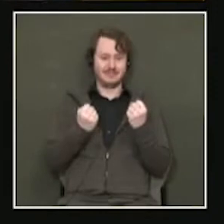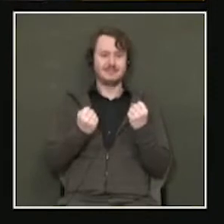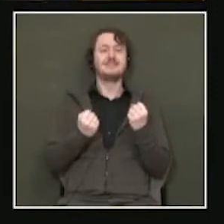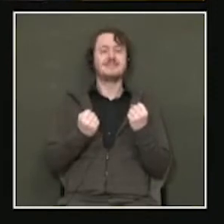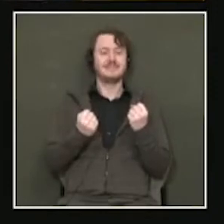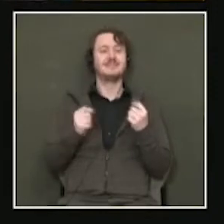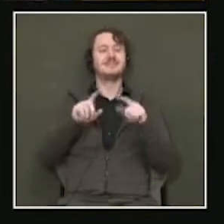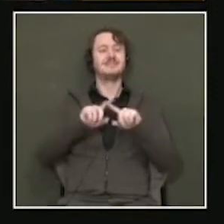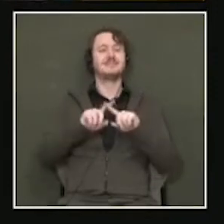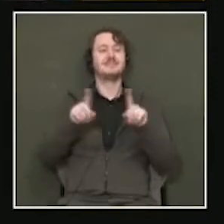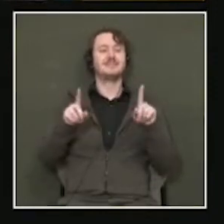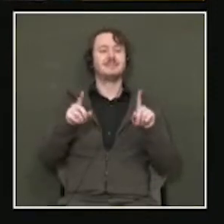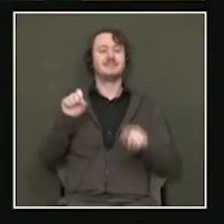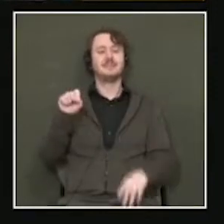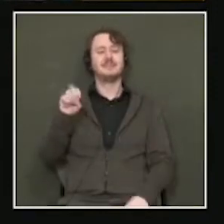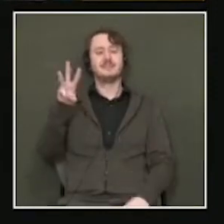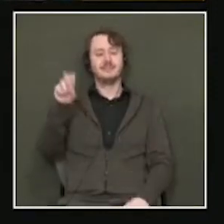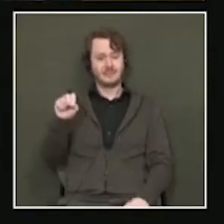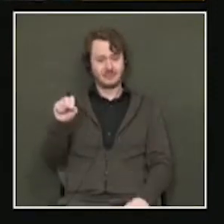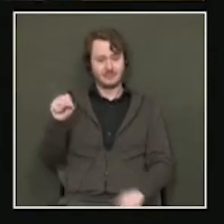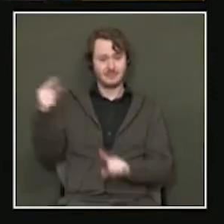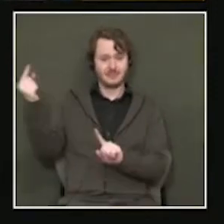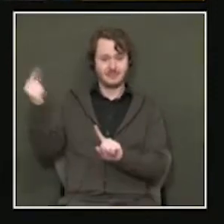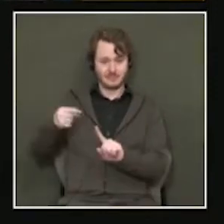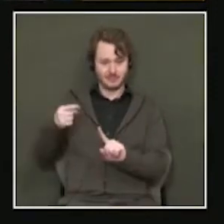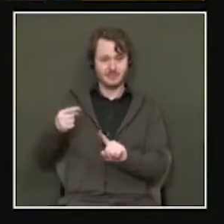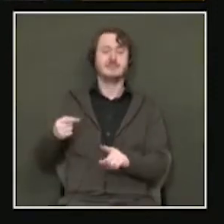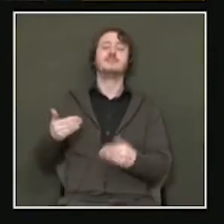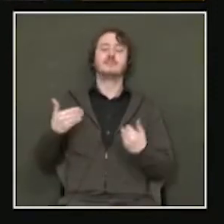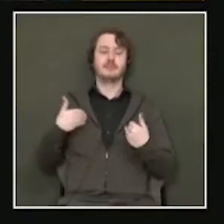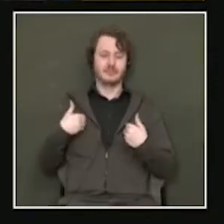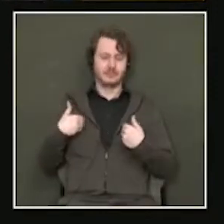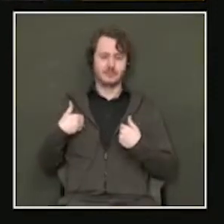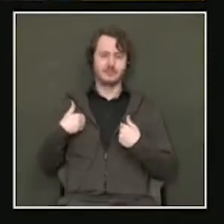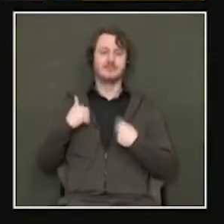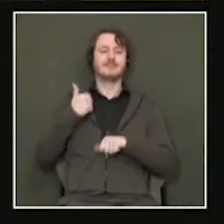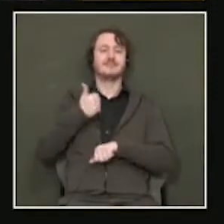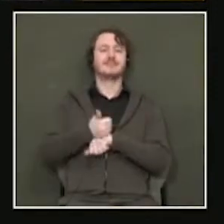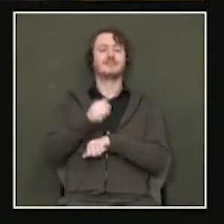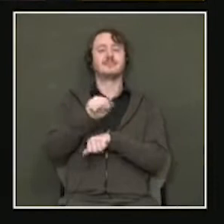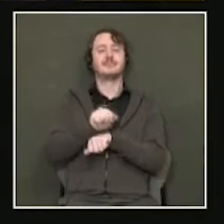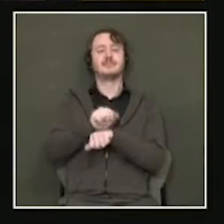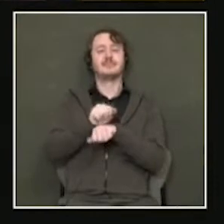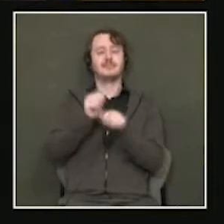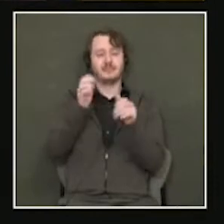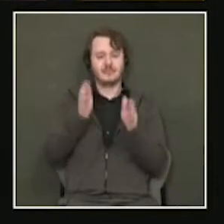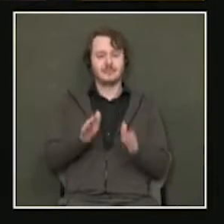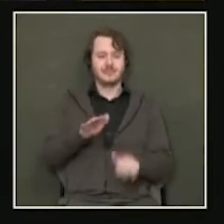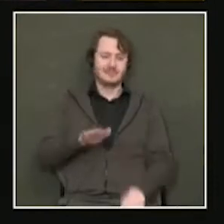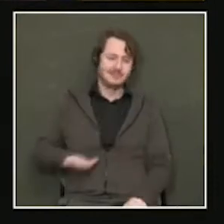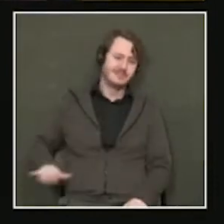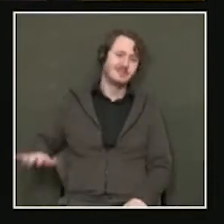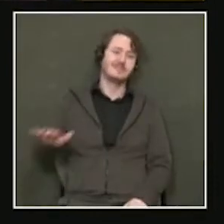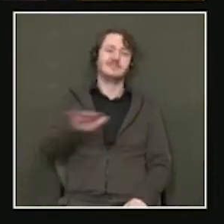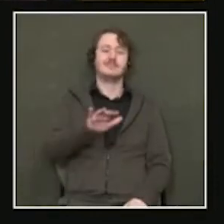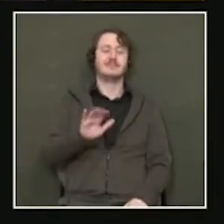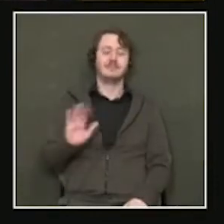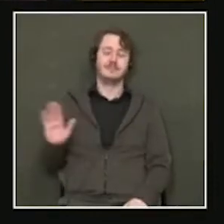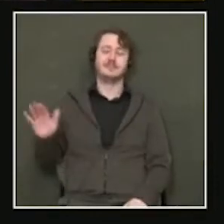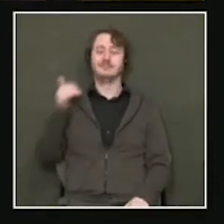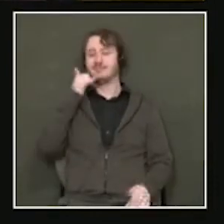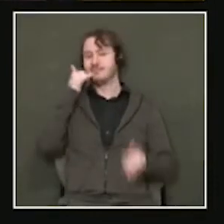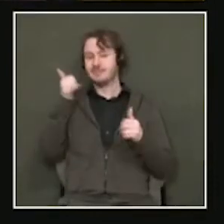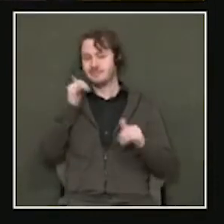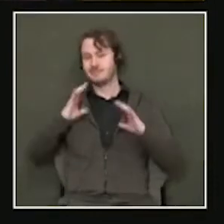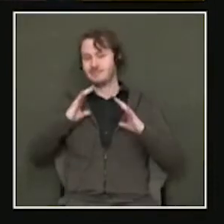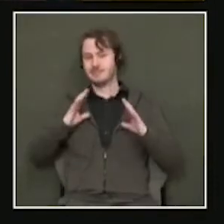as far as SAWS is concerned, we have positioned all our employees where they need to be. They've called in. Everything is